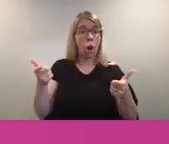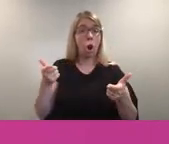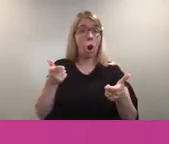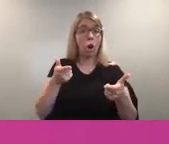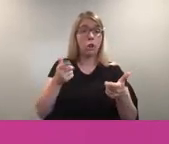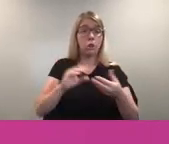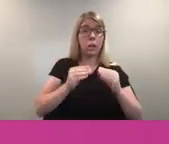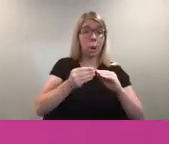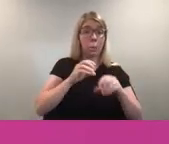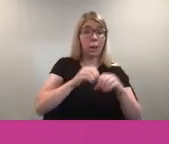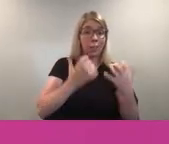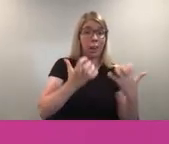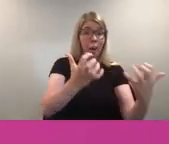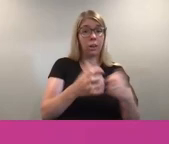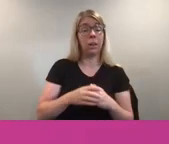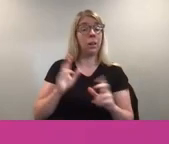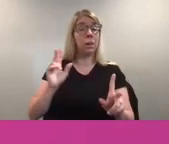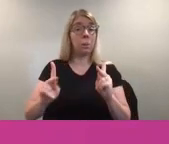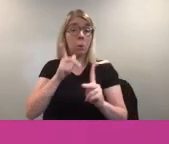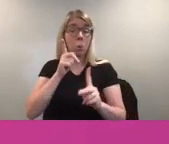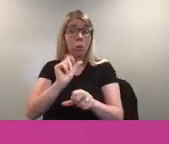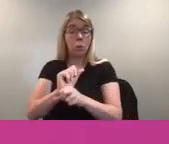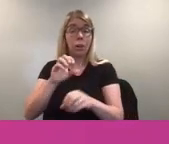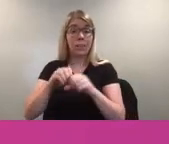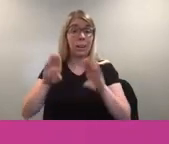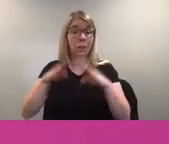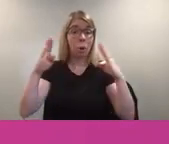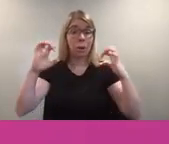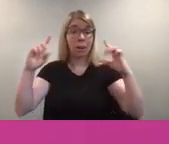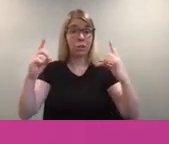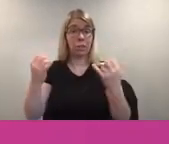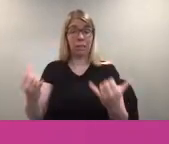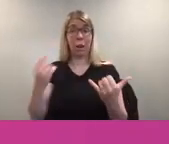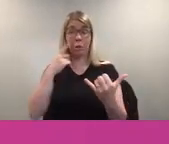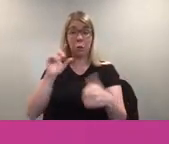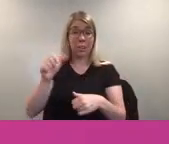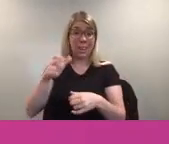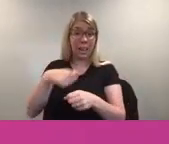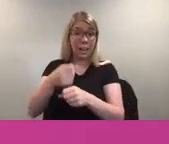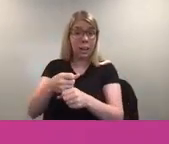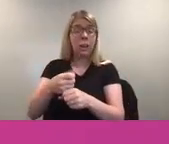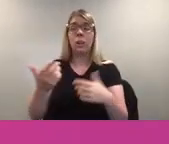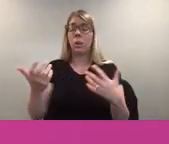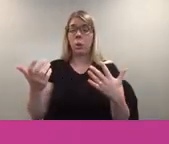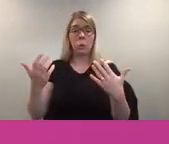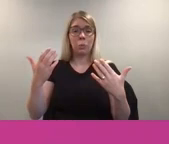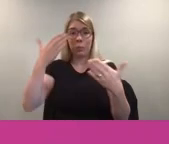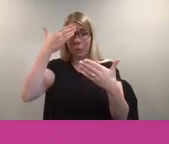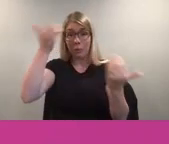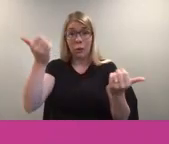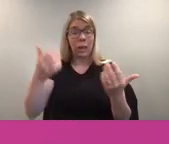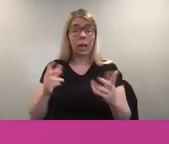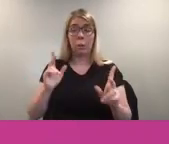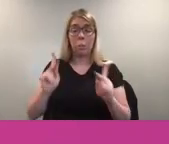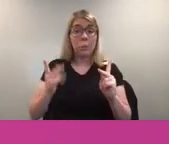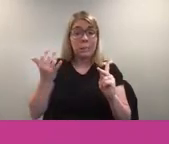of us who have worked in open now, maybe for a decade or more, we forget there are still people who don't know what open is, what